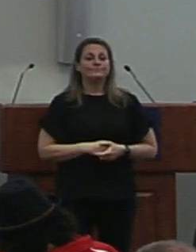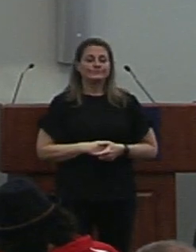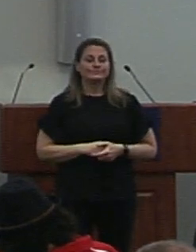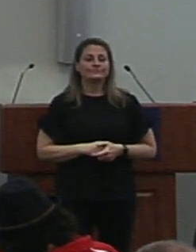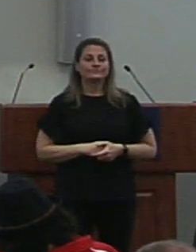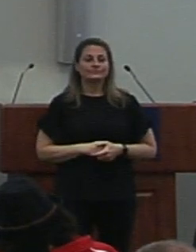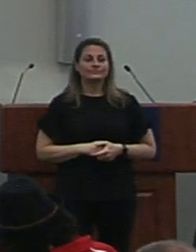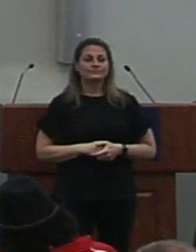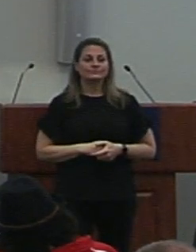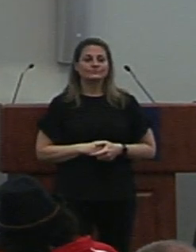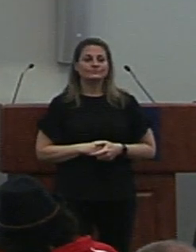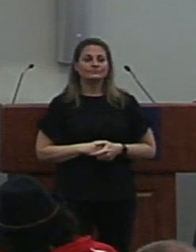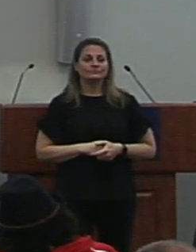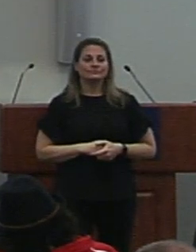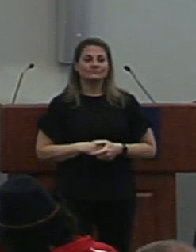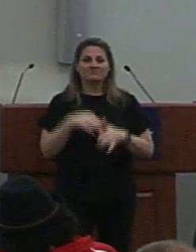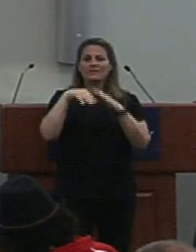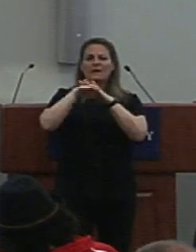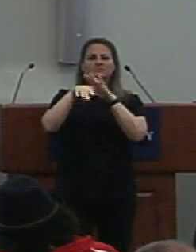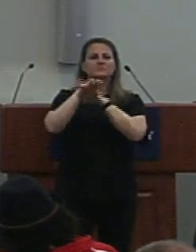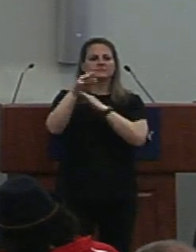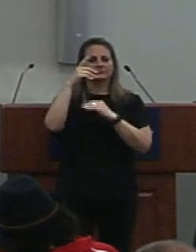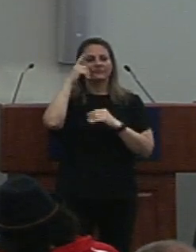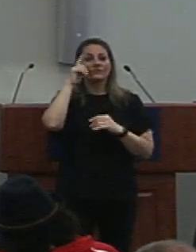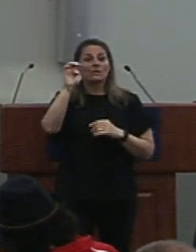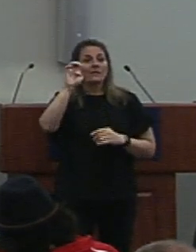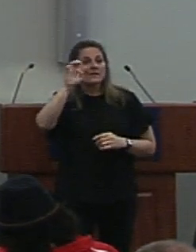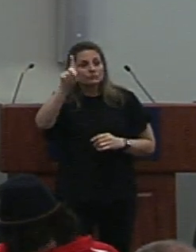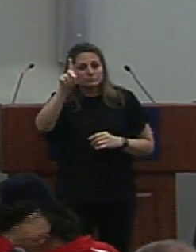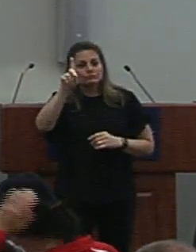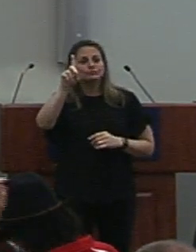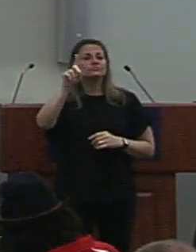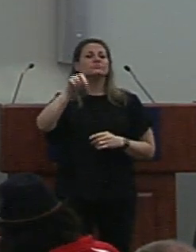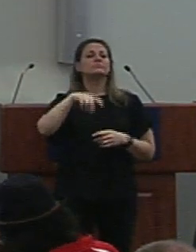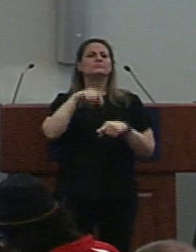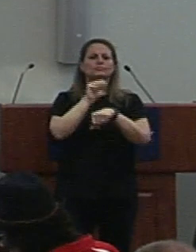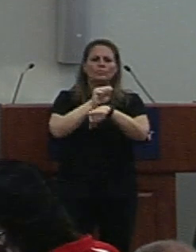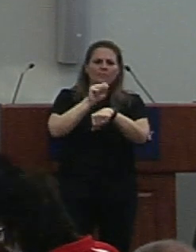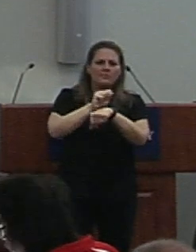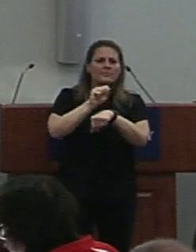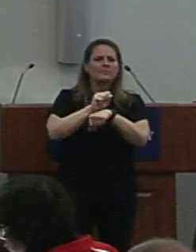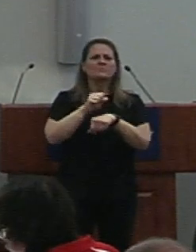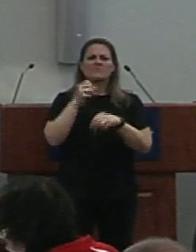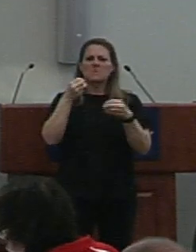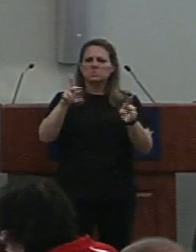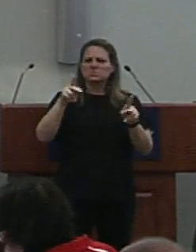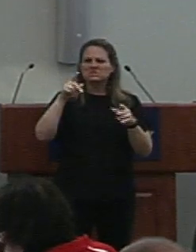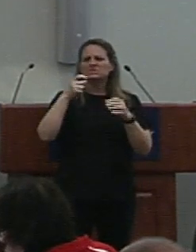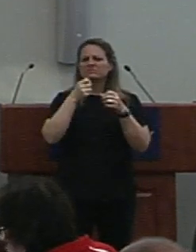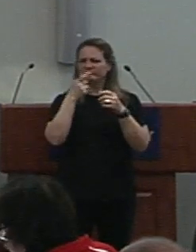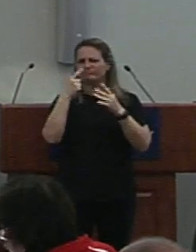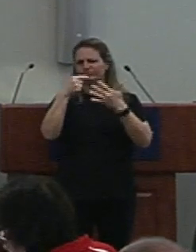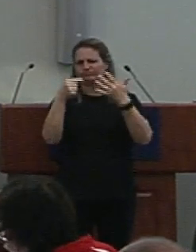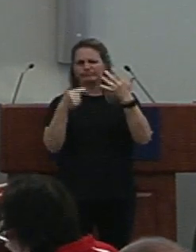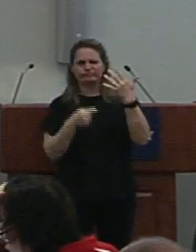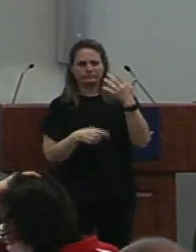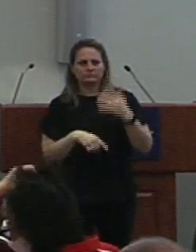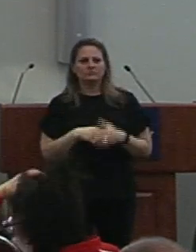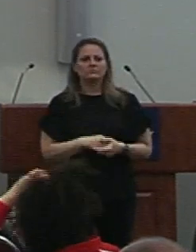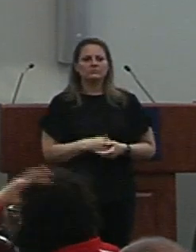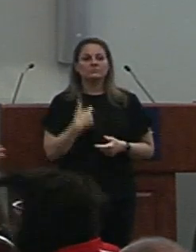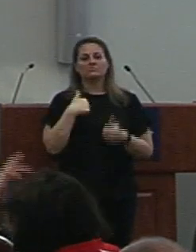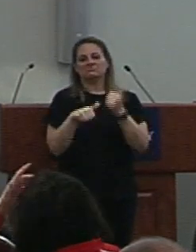for education and job opportunities. And I'm the vice chair. And in specifics to